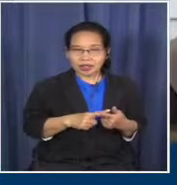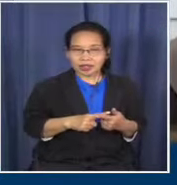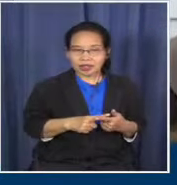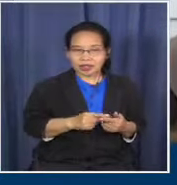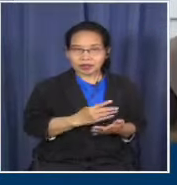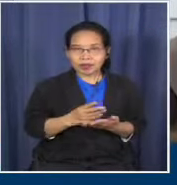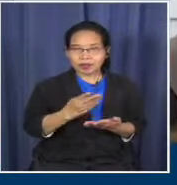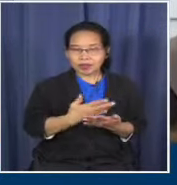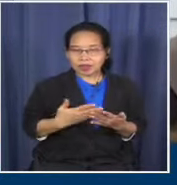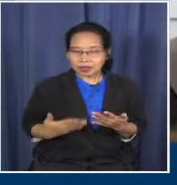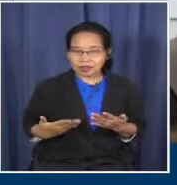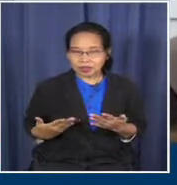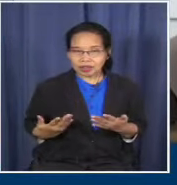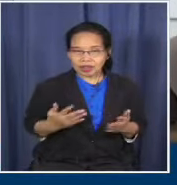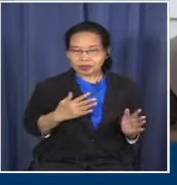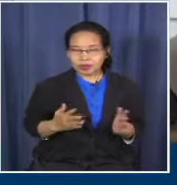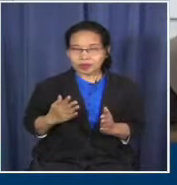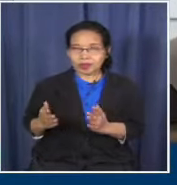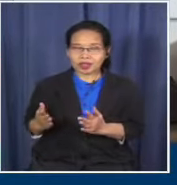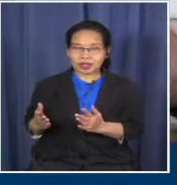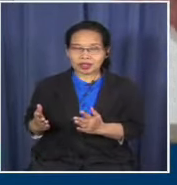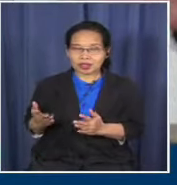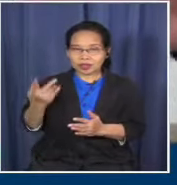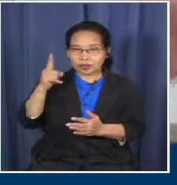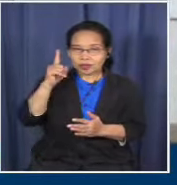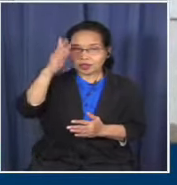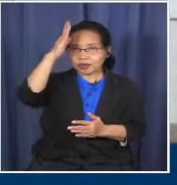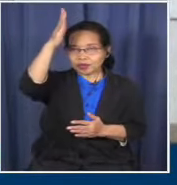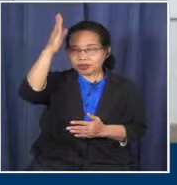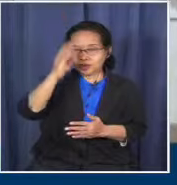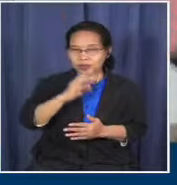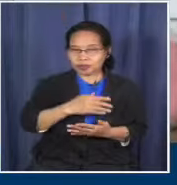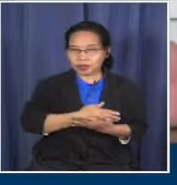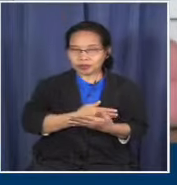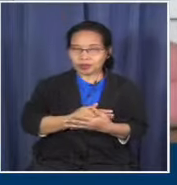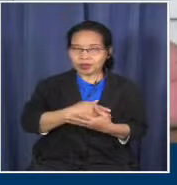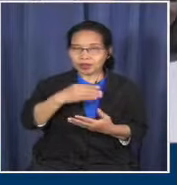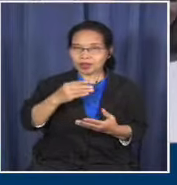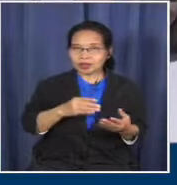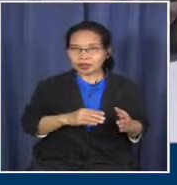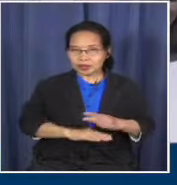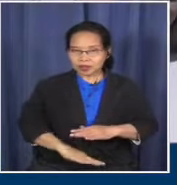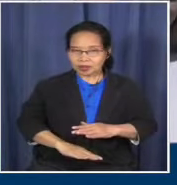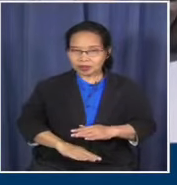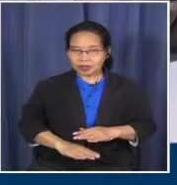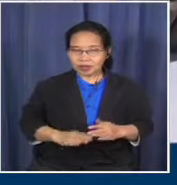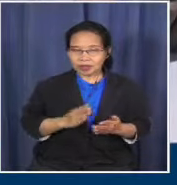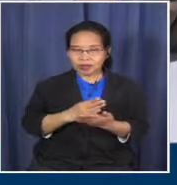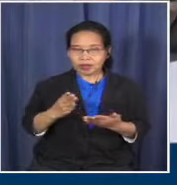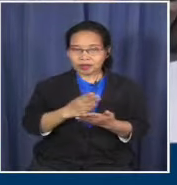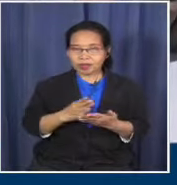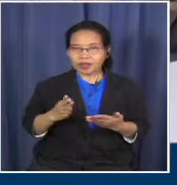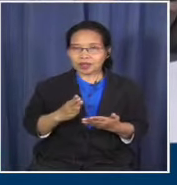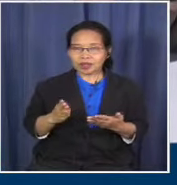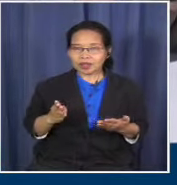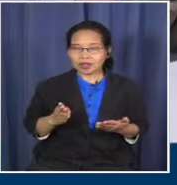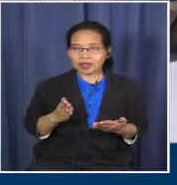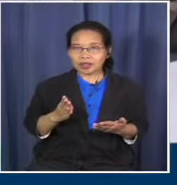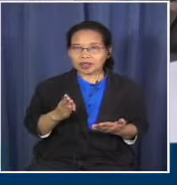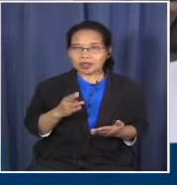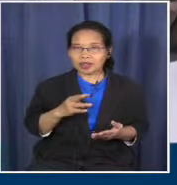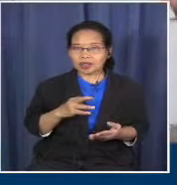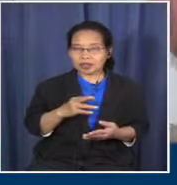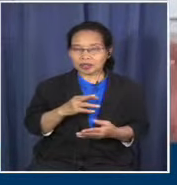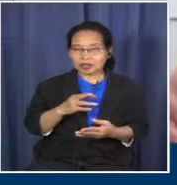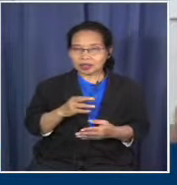buying things which they are preparing for the future when the baby is delivered. Bumibili na lang kuna, bumibili na